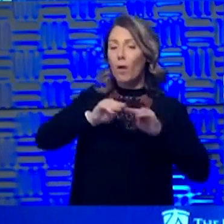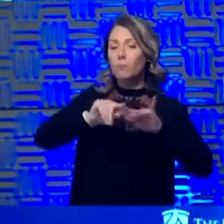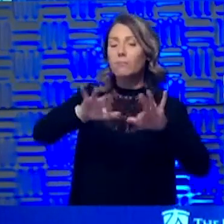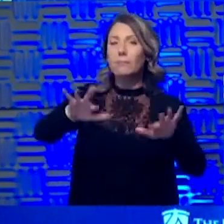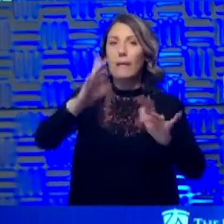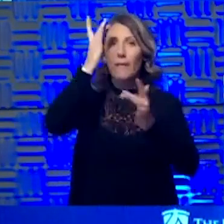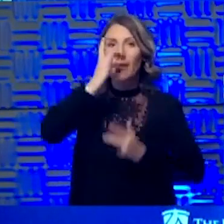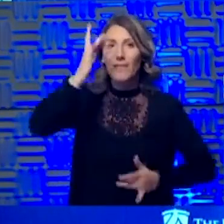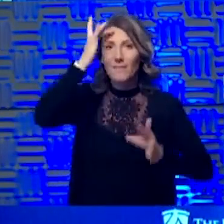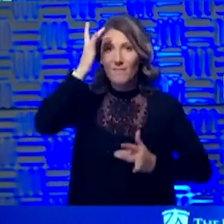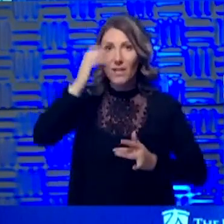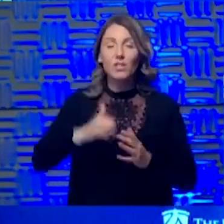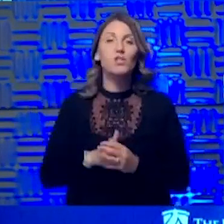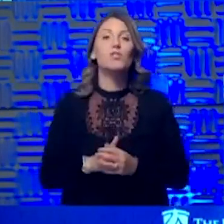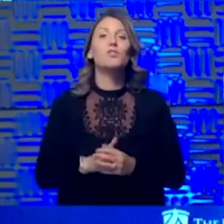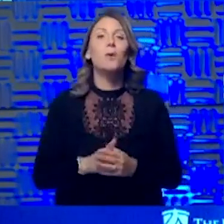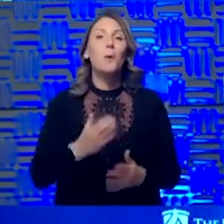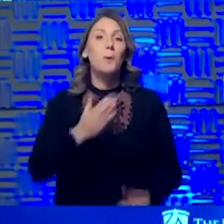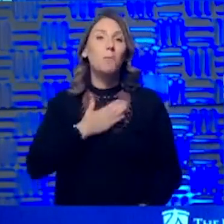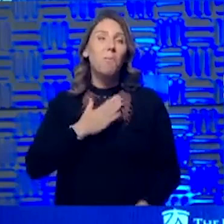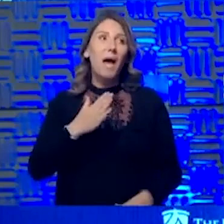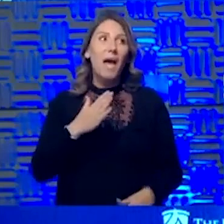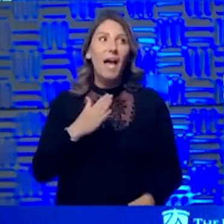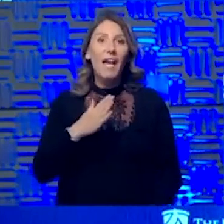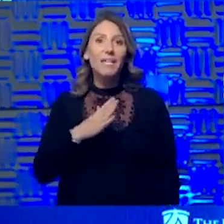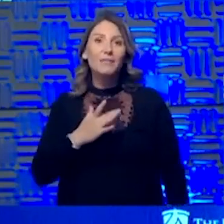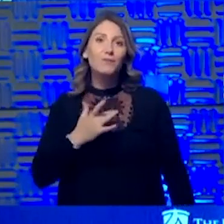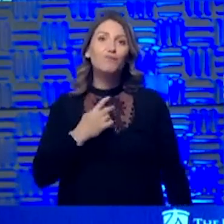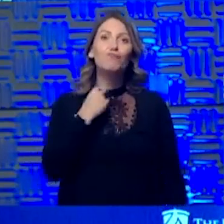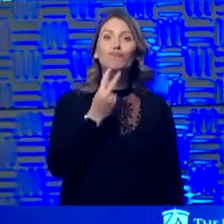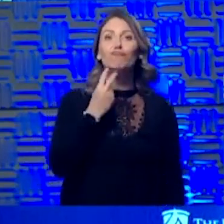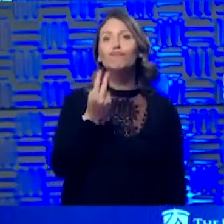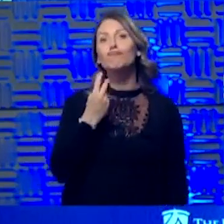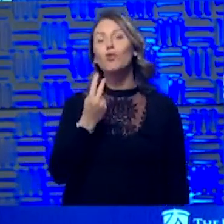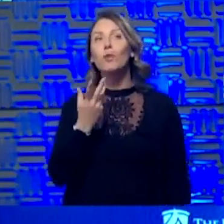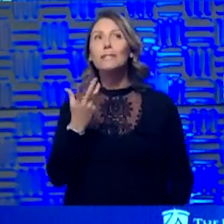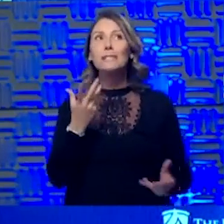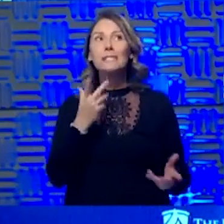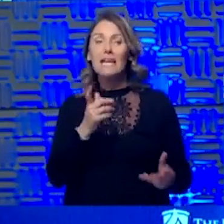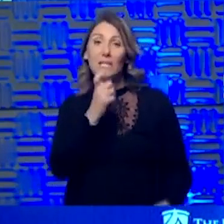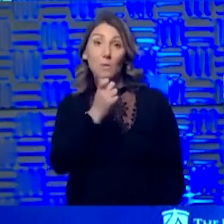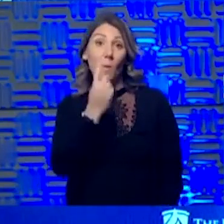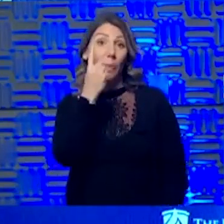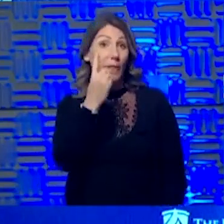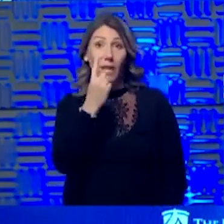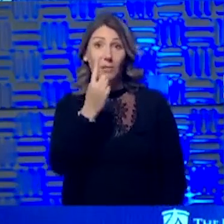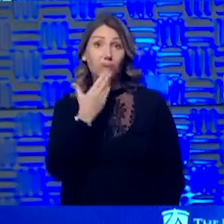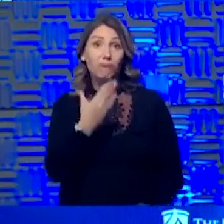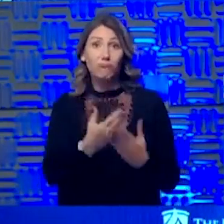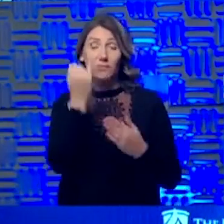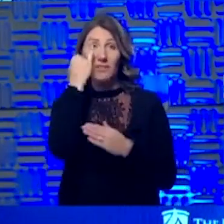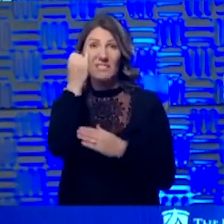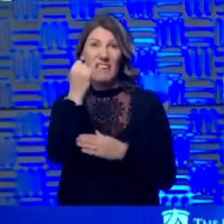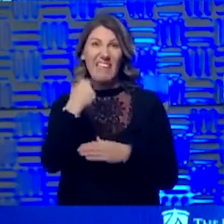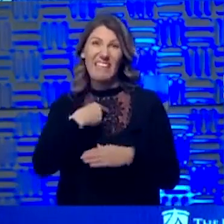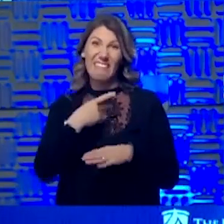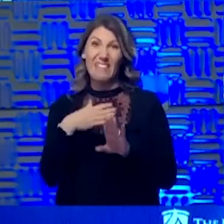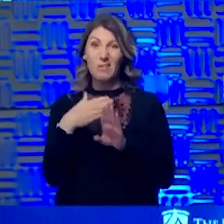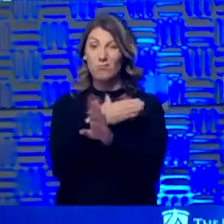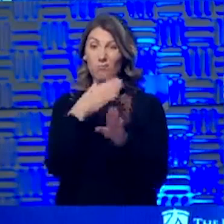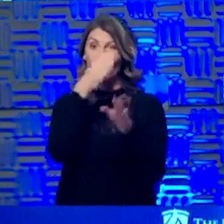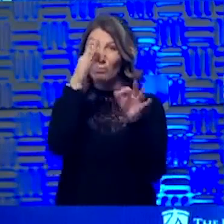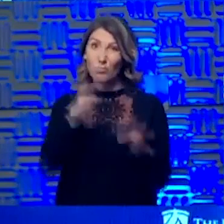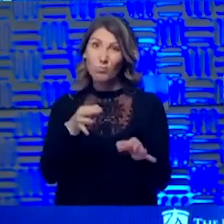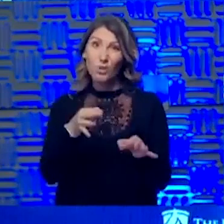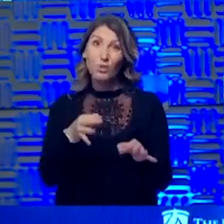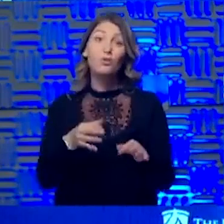tell from my tone of my answer, I'm thinking it's not such a great idea yet. I honestly think it's a little premature. But it's because of